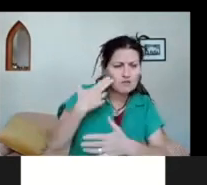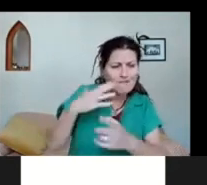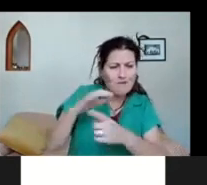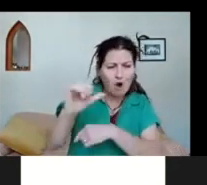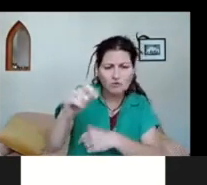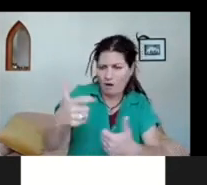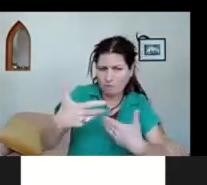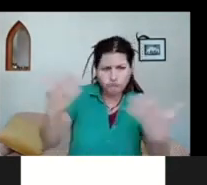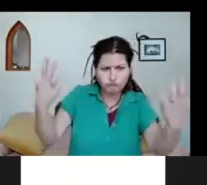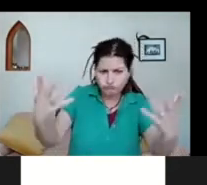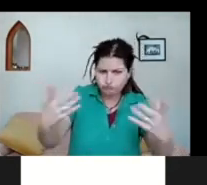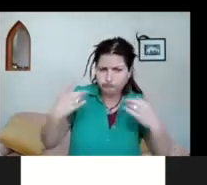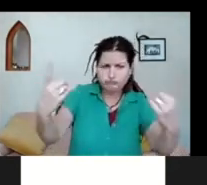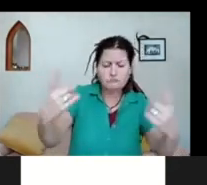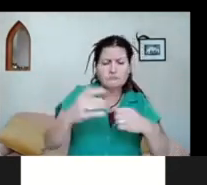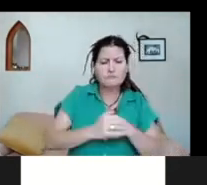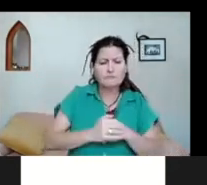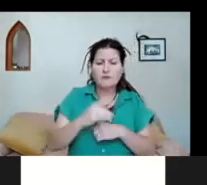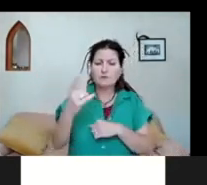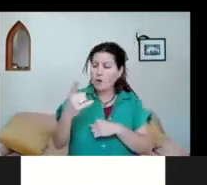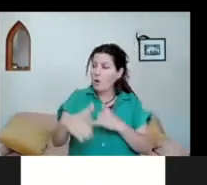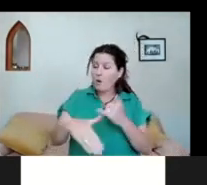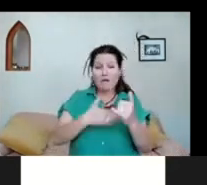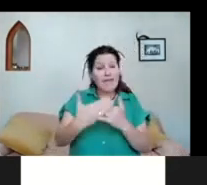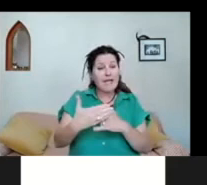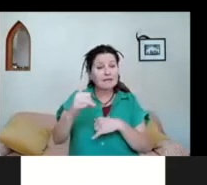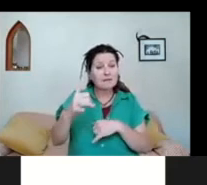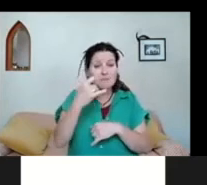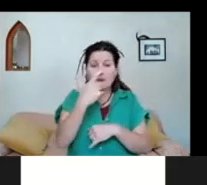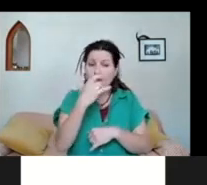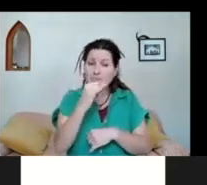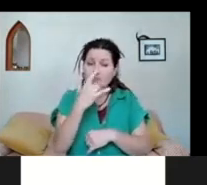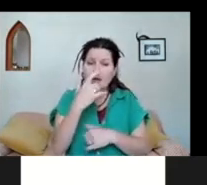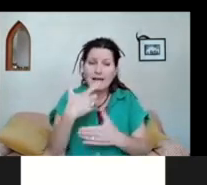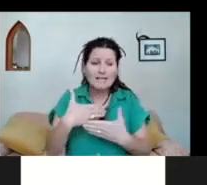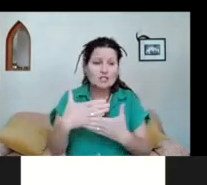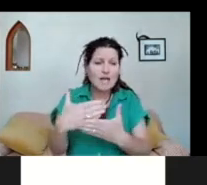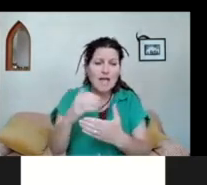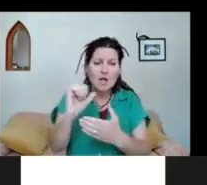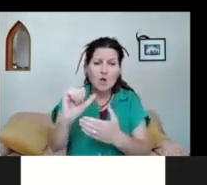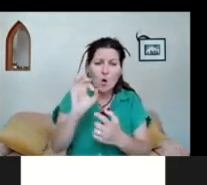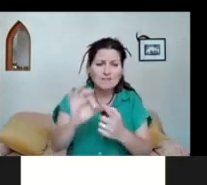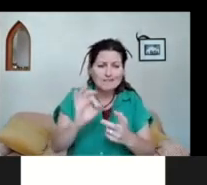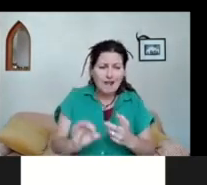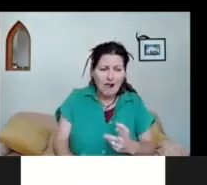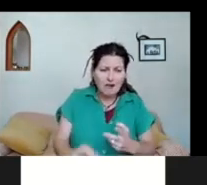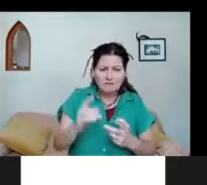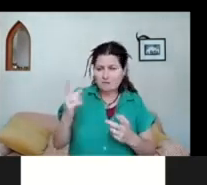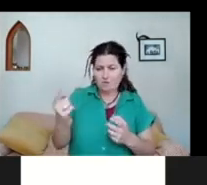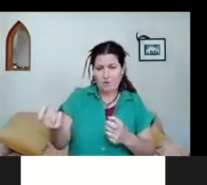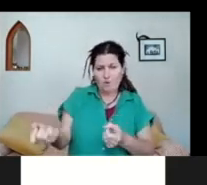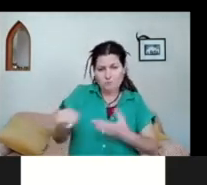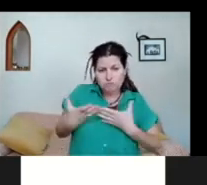you all could also include some comments with people details to sort of, so that we can facilitate some sort